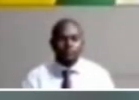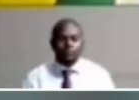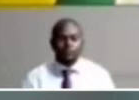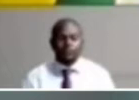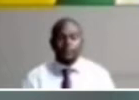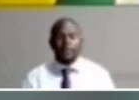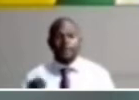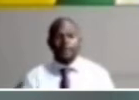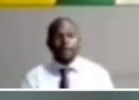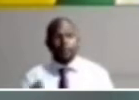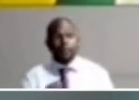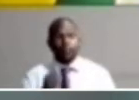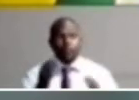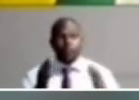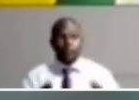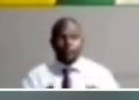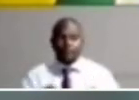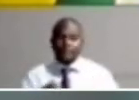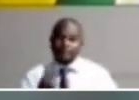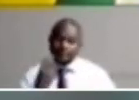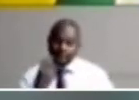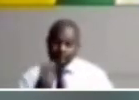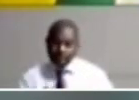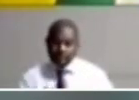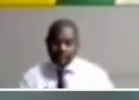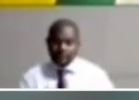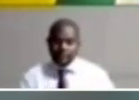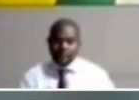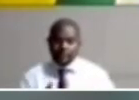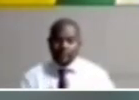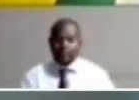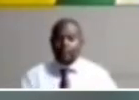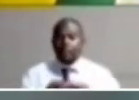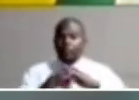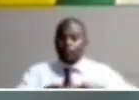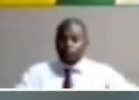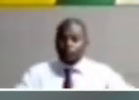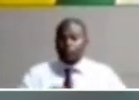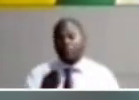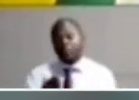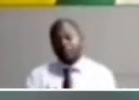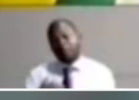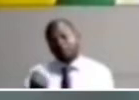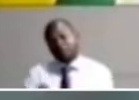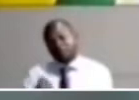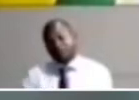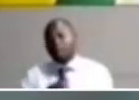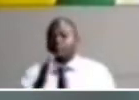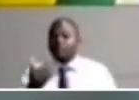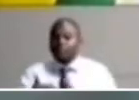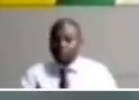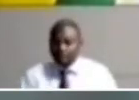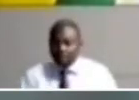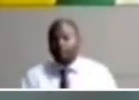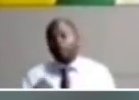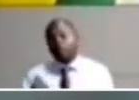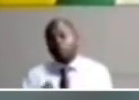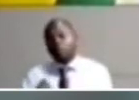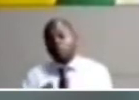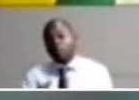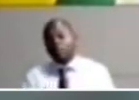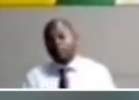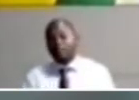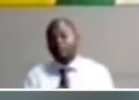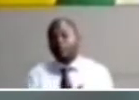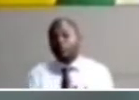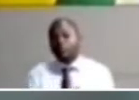These employers should, however, see whether they can encamp some staff near the workplace for the 14 days,